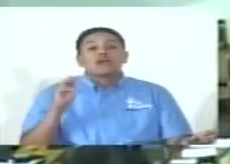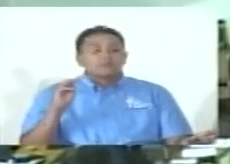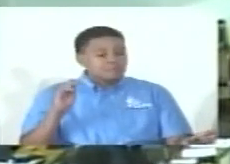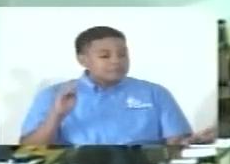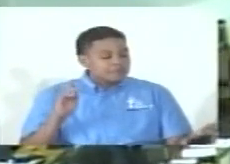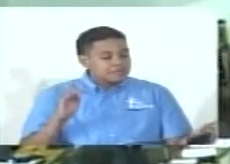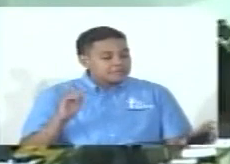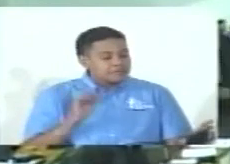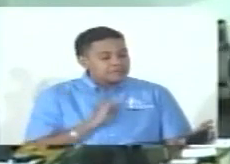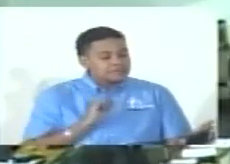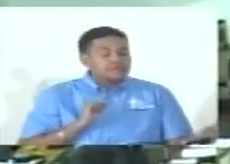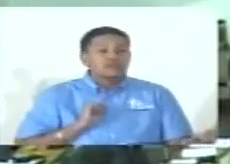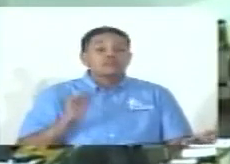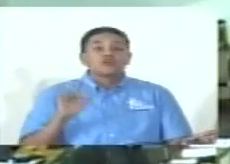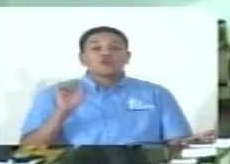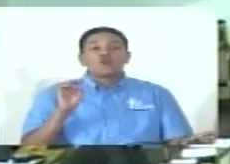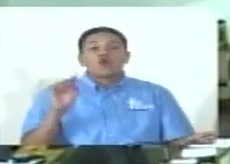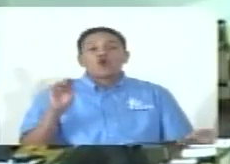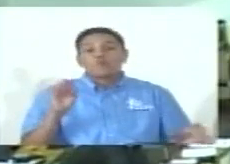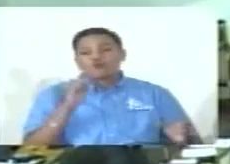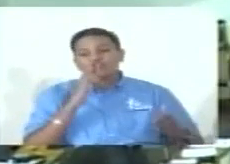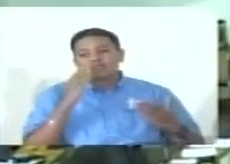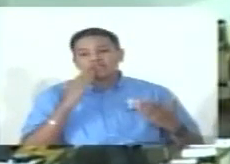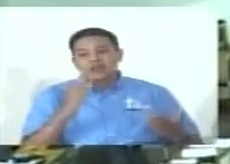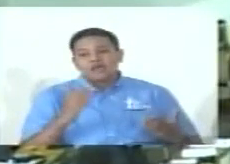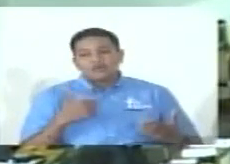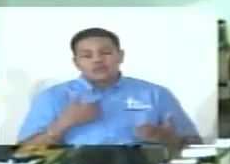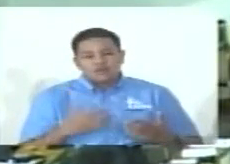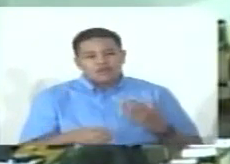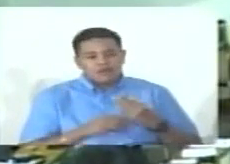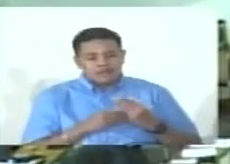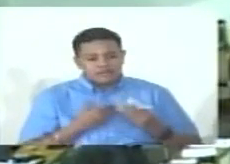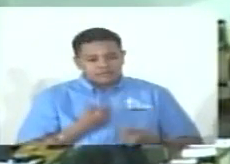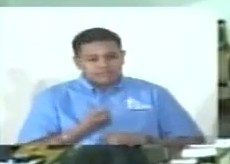the expressions here this morning.